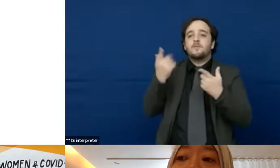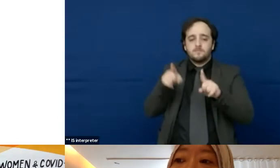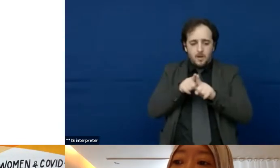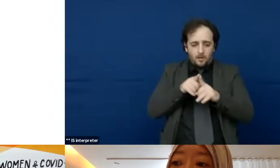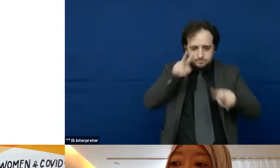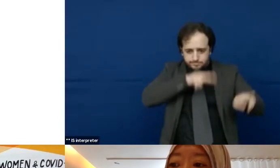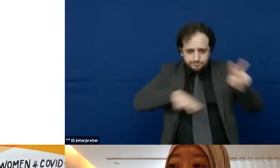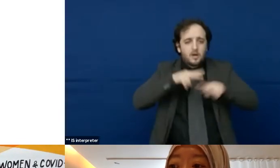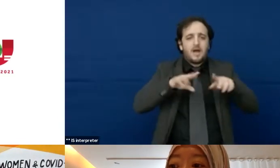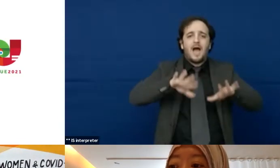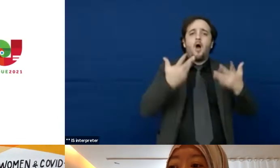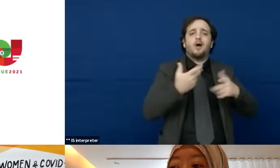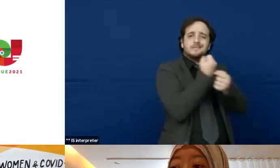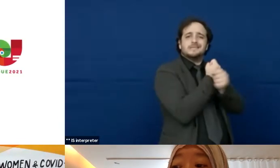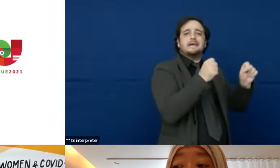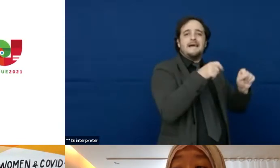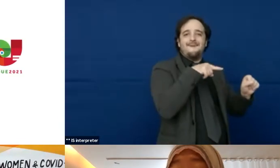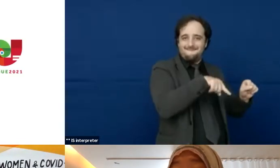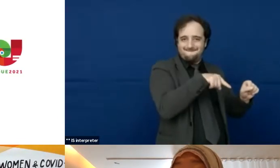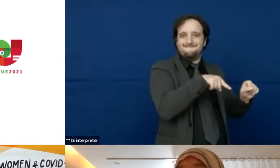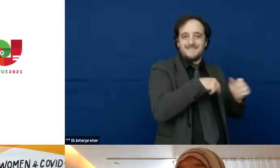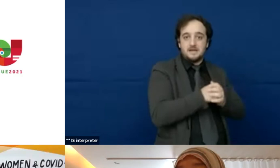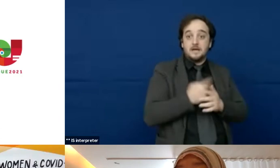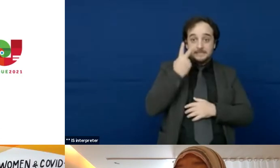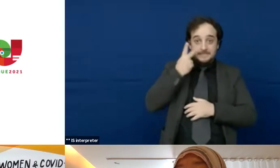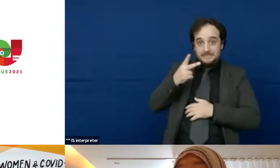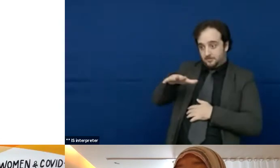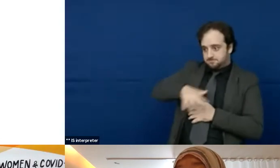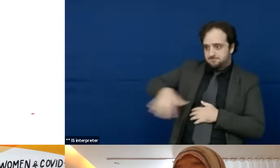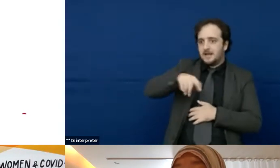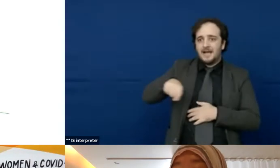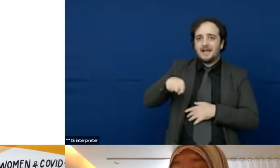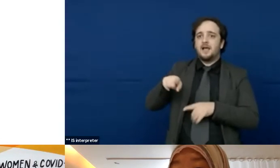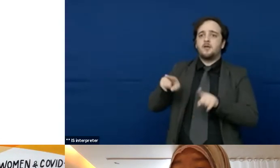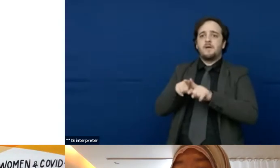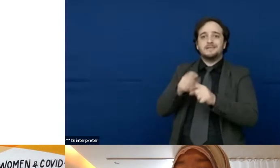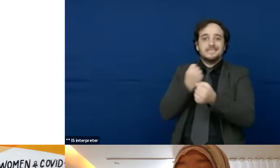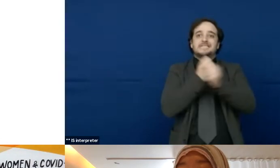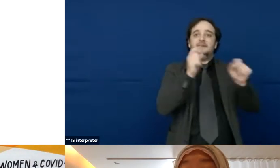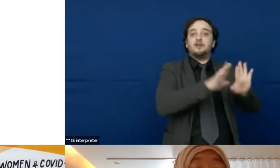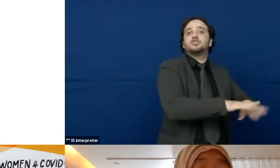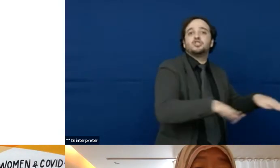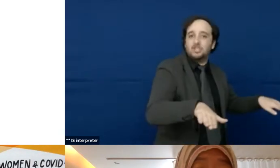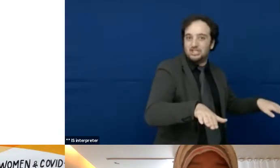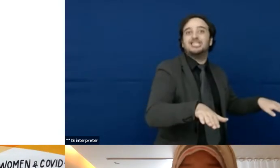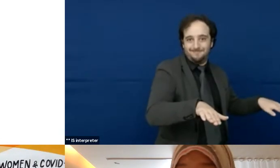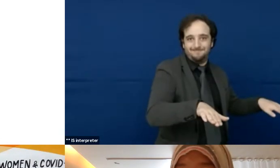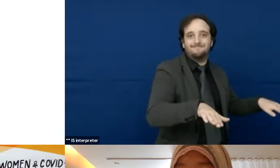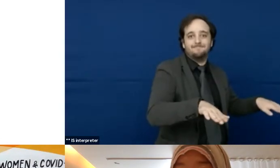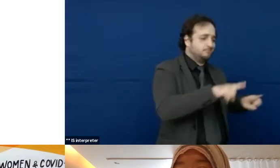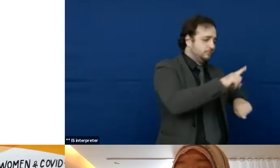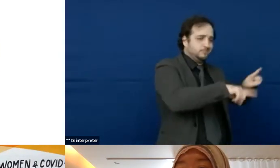in all their diversity. And this should be reflected also in public policies that value